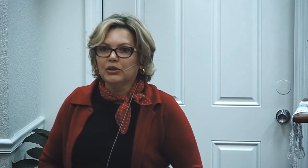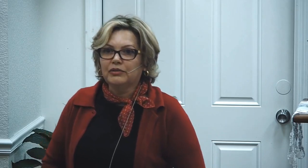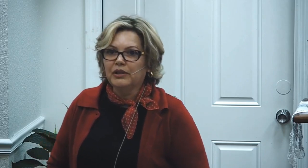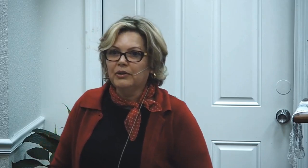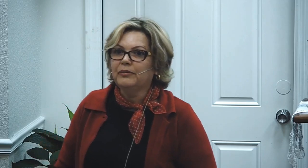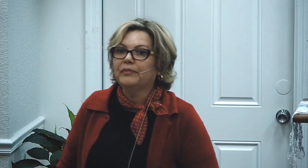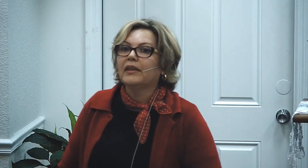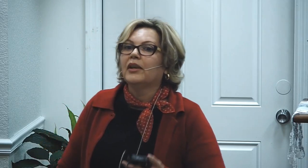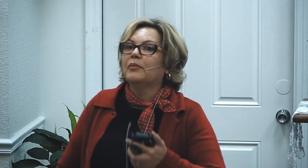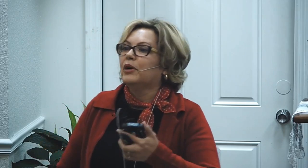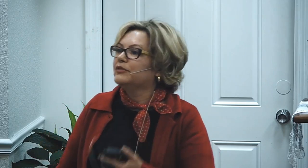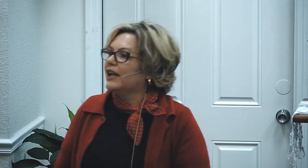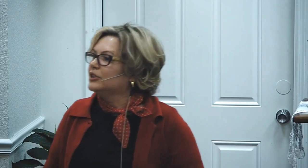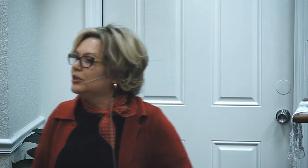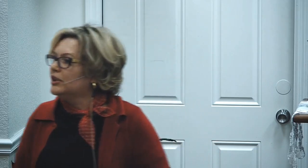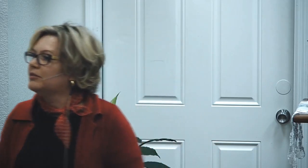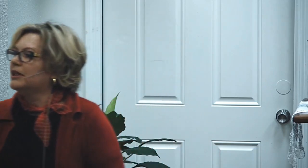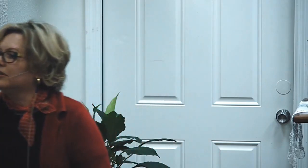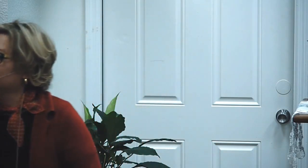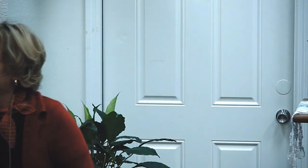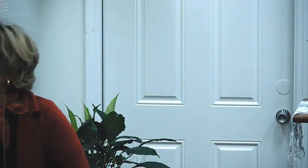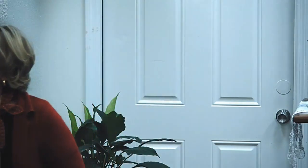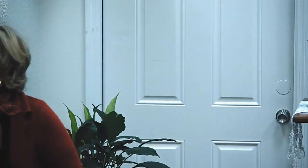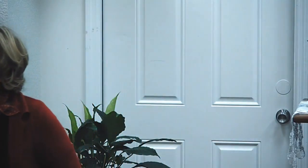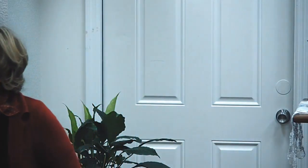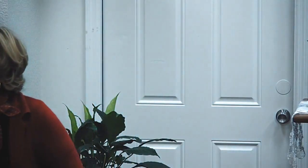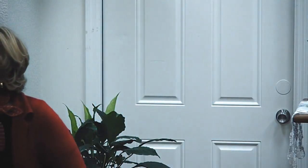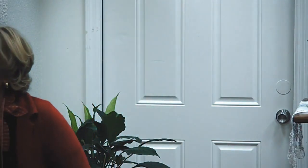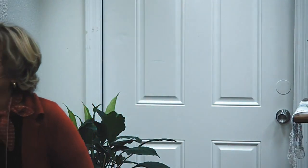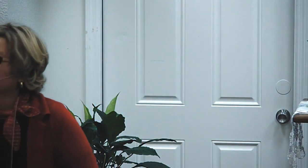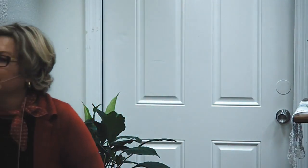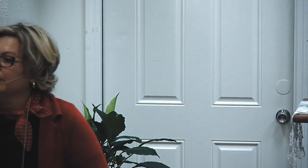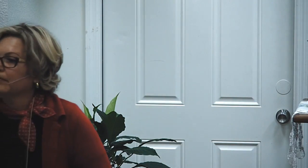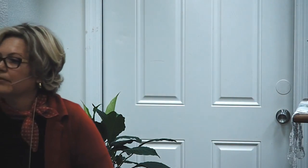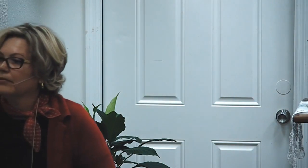That he was going to take us to be with him in eternity.